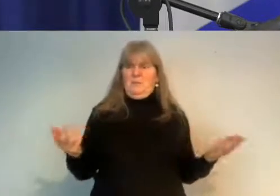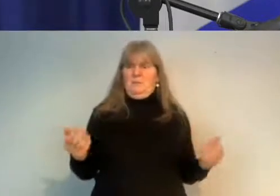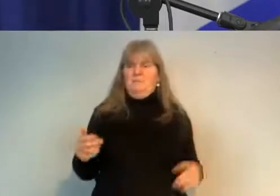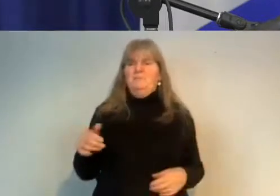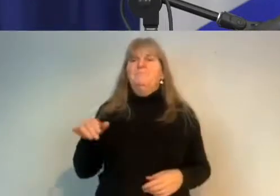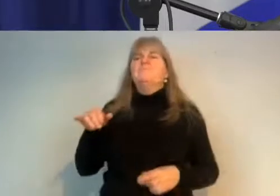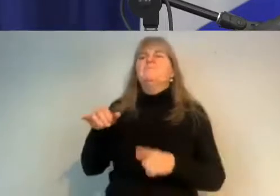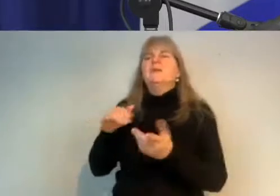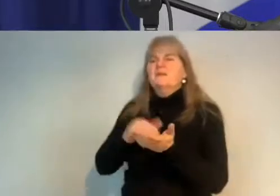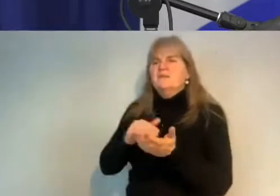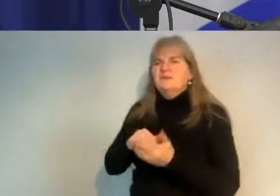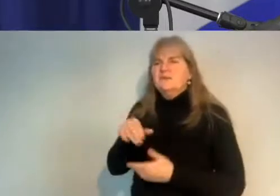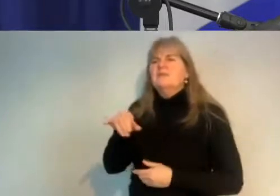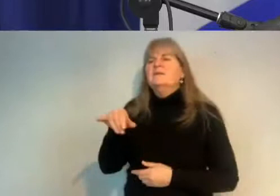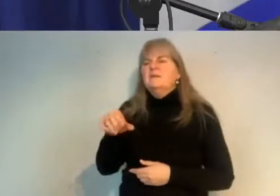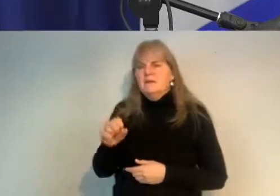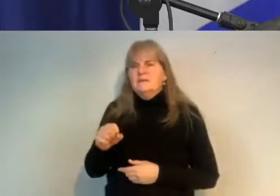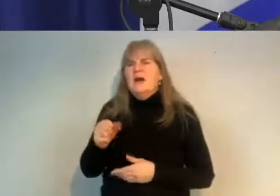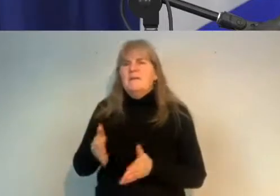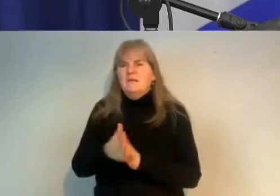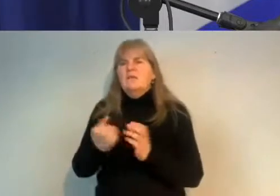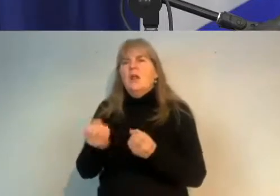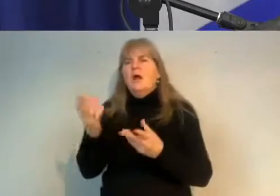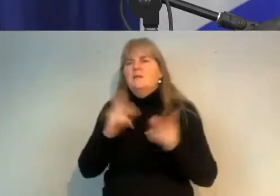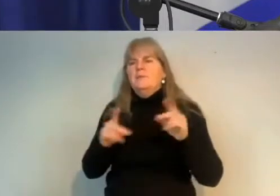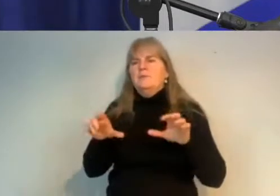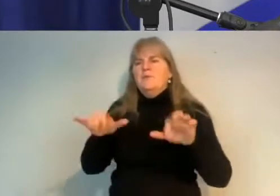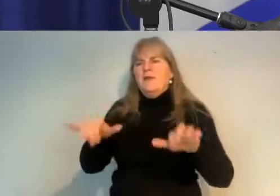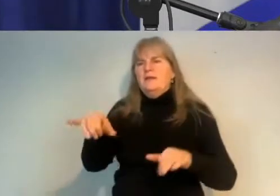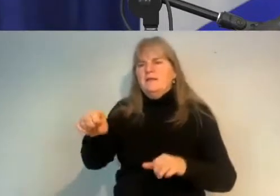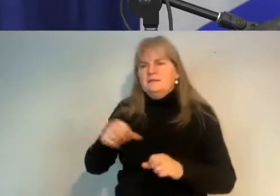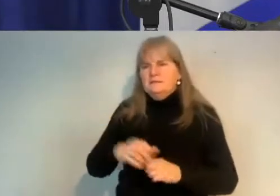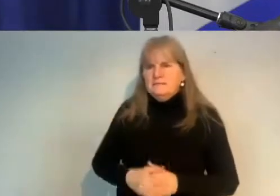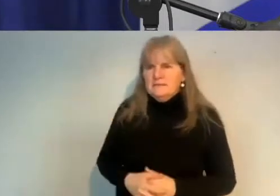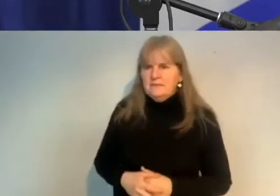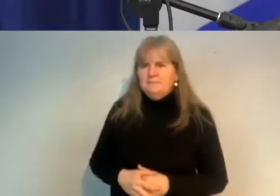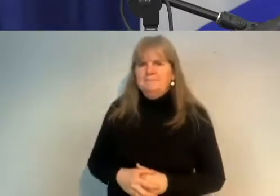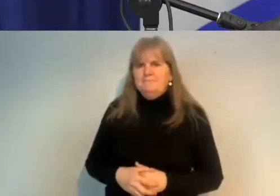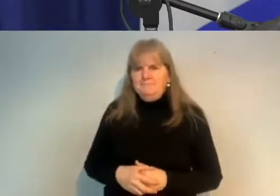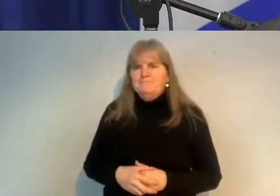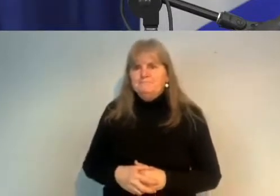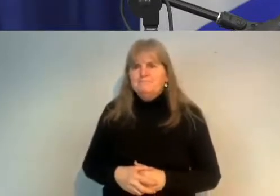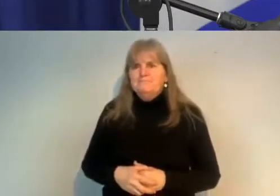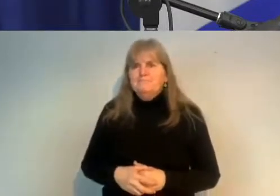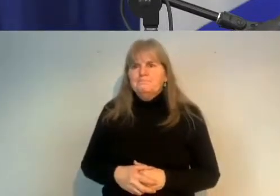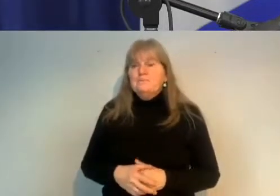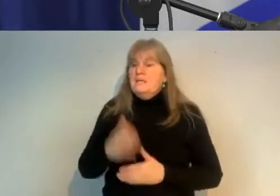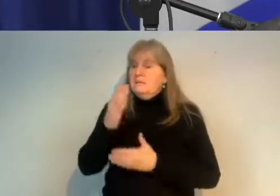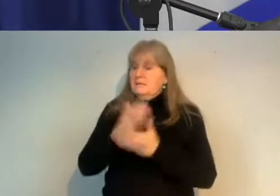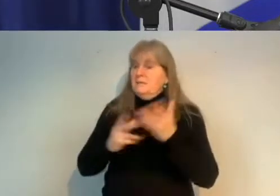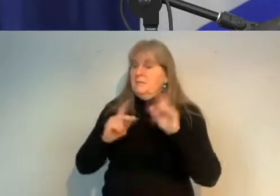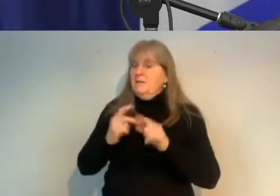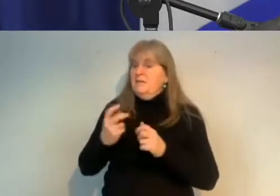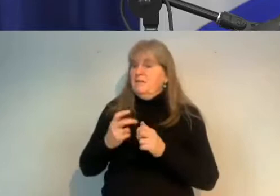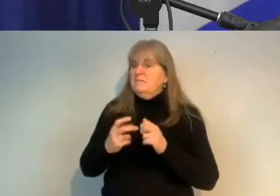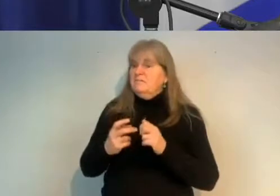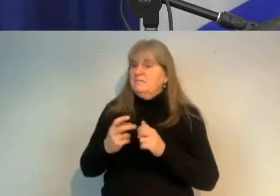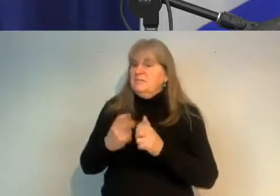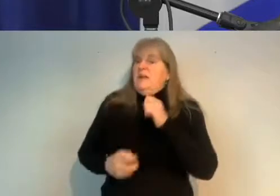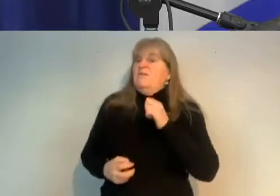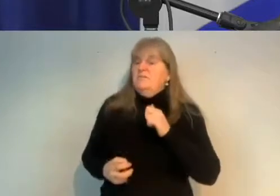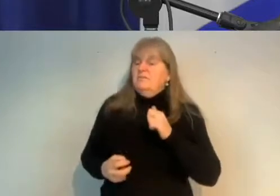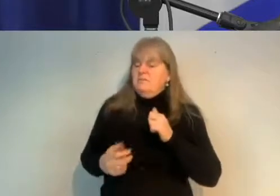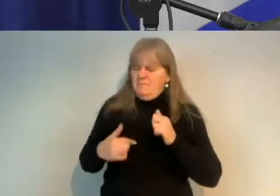asking a lot of people right now. And I think some people do find it hard to understand how their symptoms could